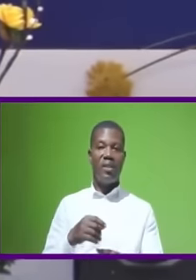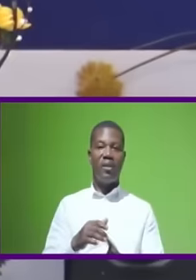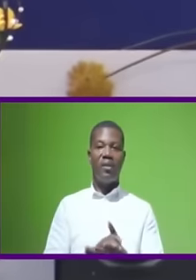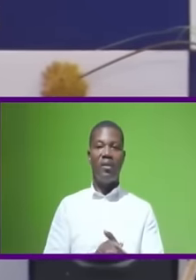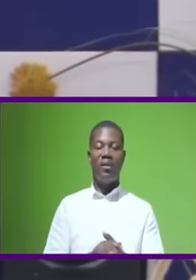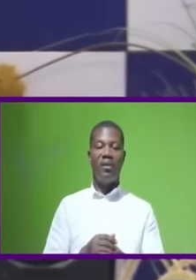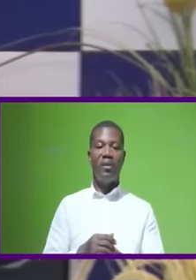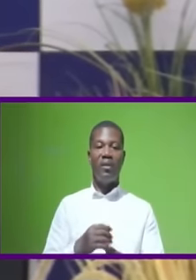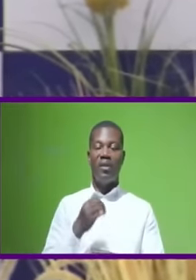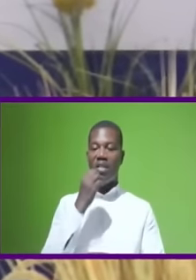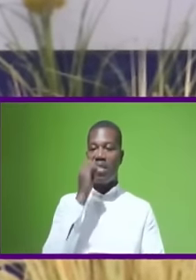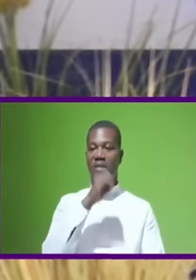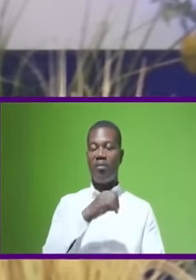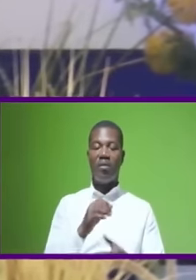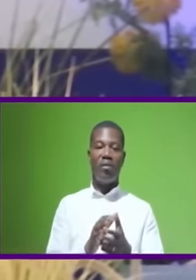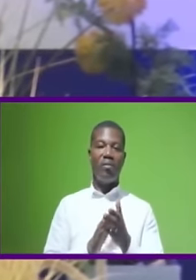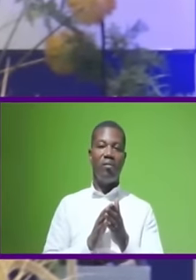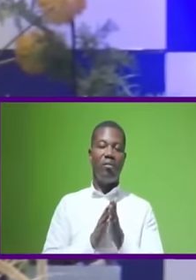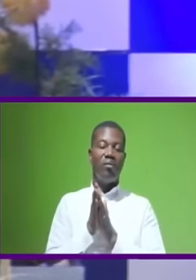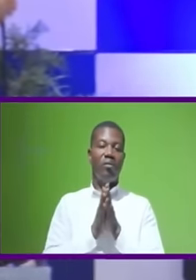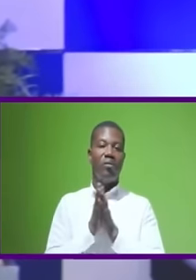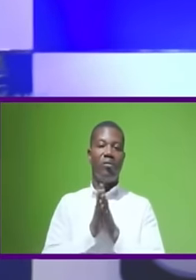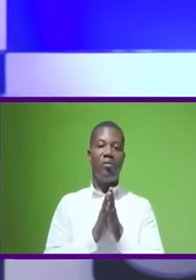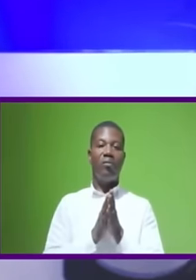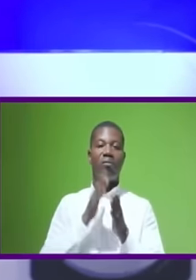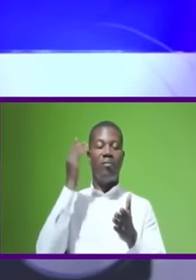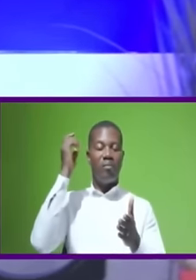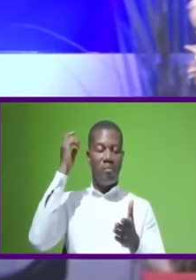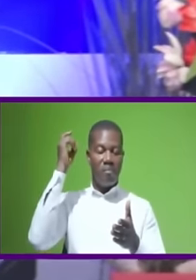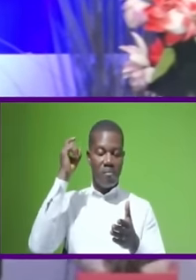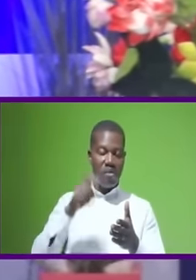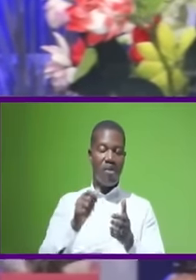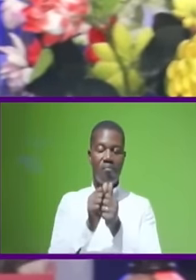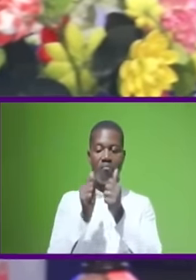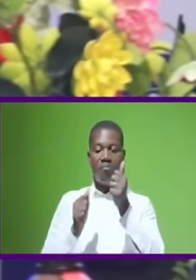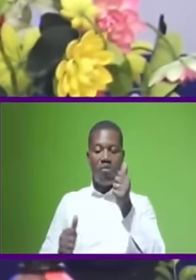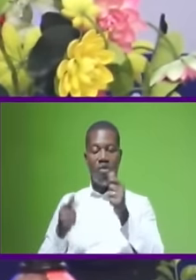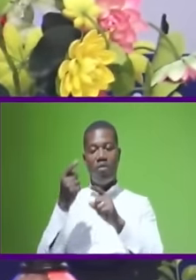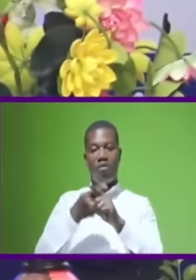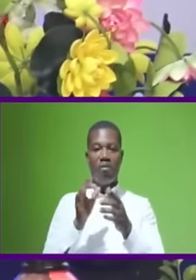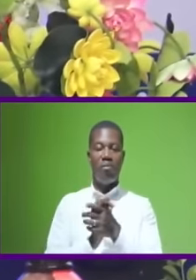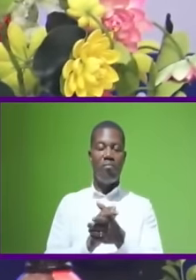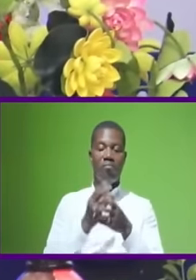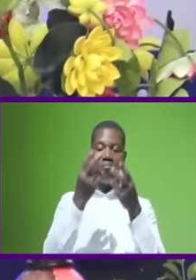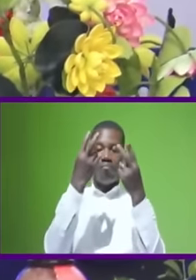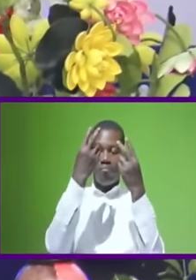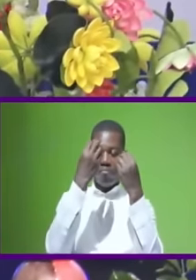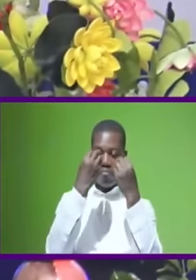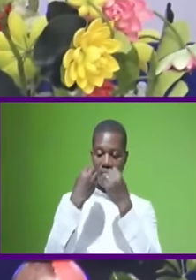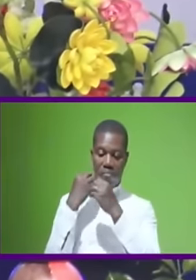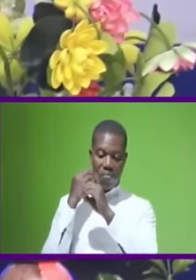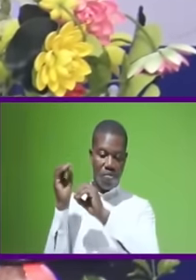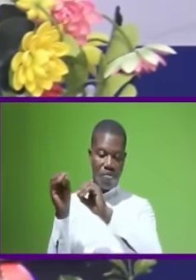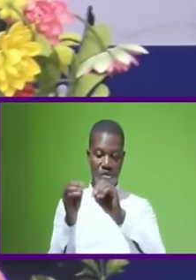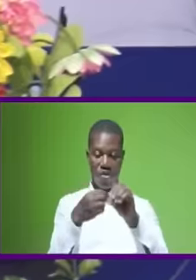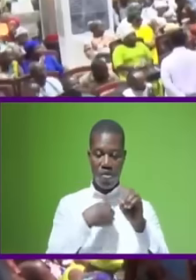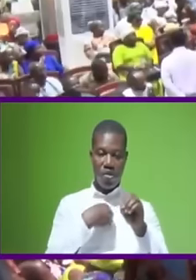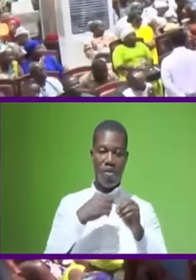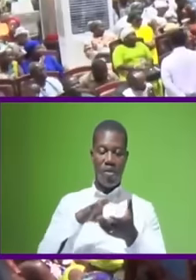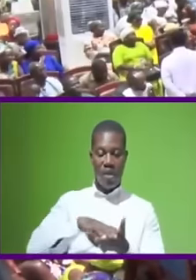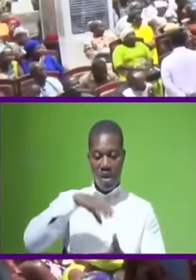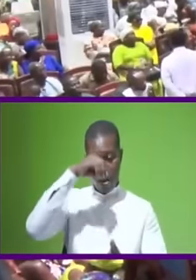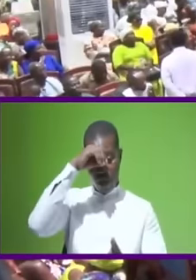an evil desire. And let us all refrain from it. Take a look at